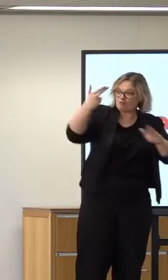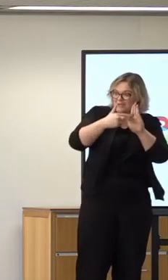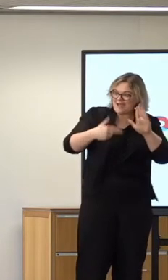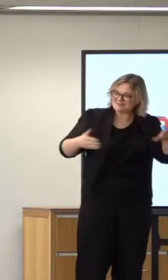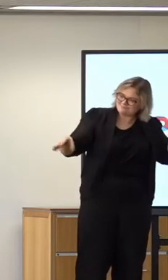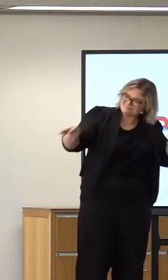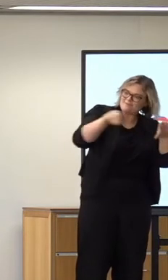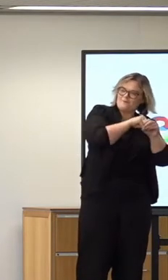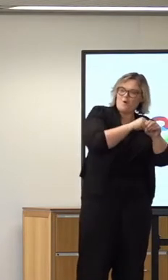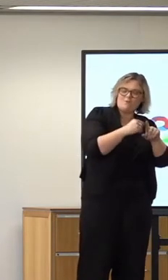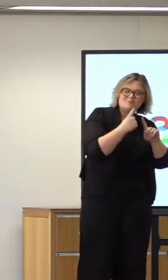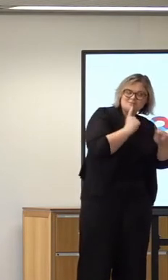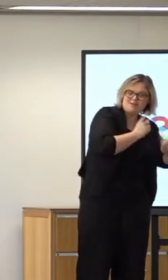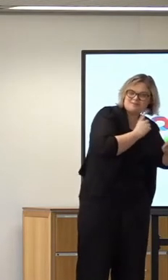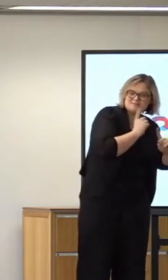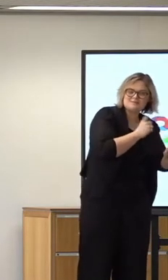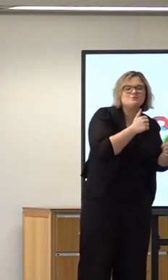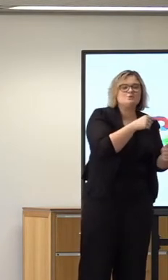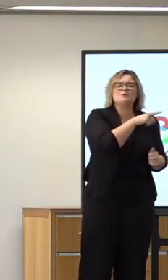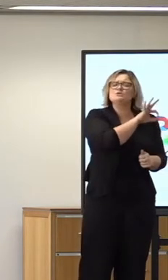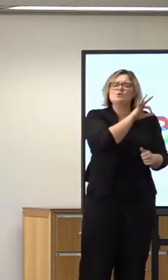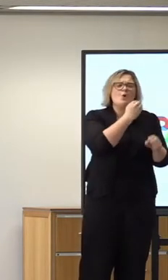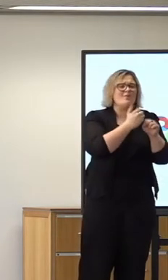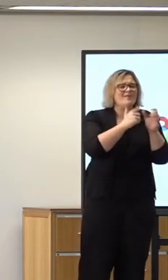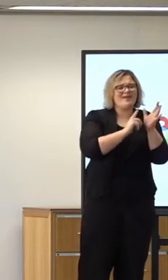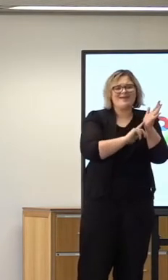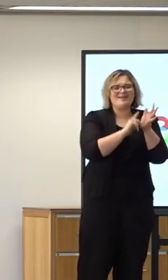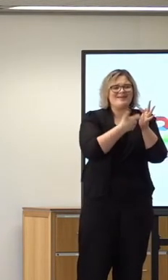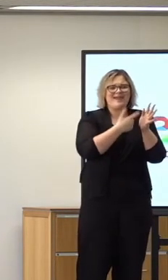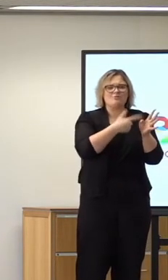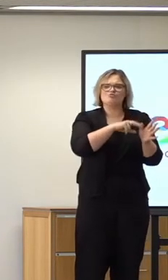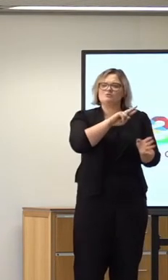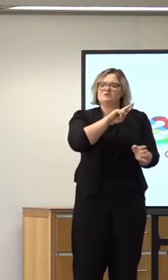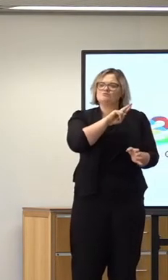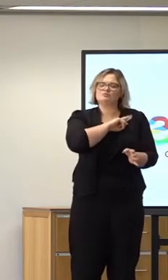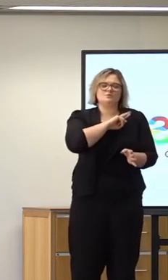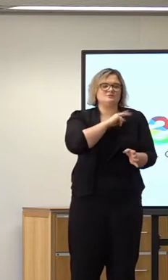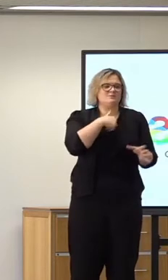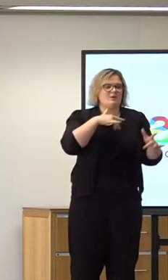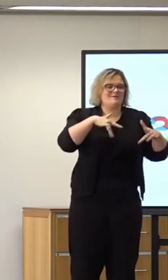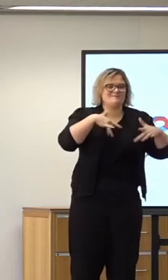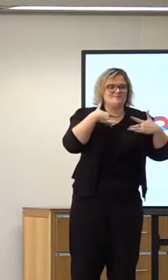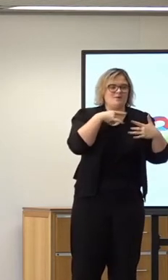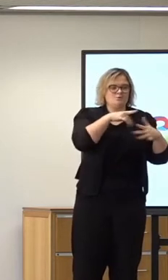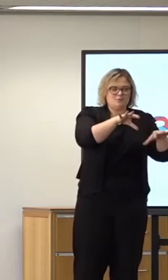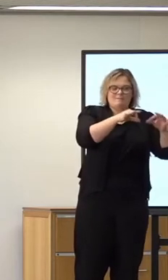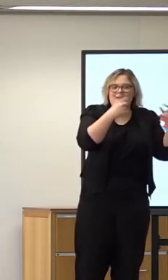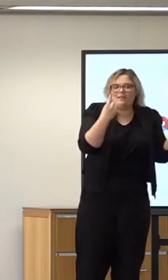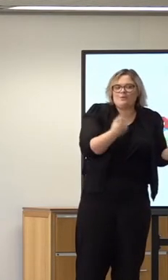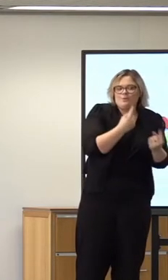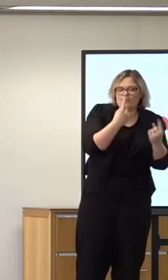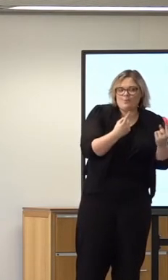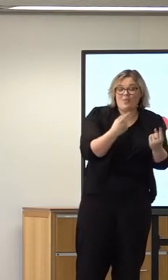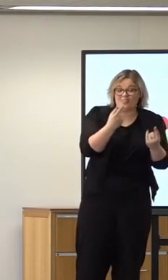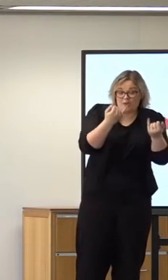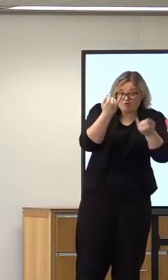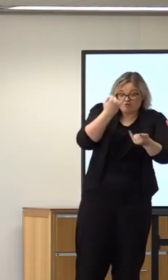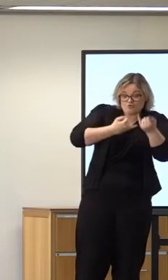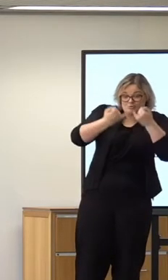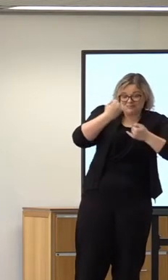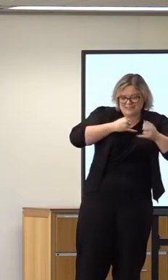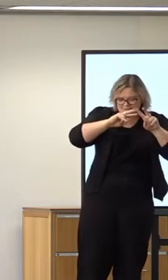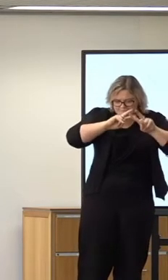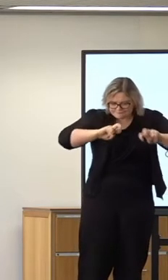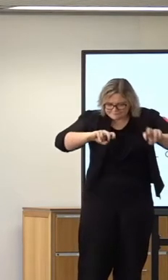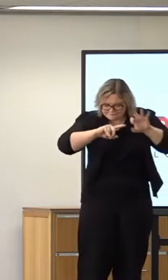it shouldn't necessarily be the job of the gallery to decide who that is, and it should be about, I think the power of critique is about it actually coming from those